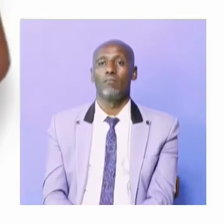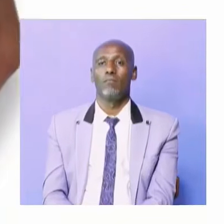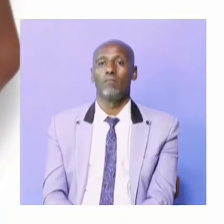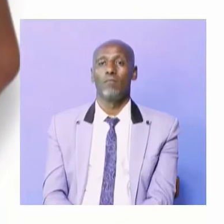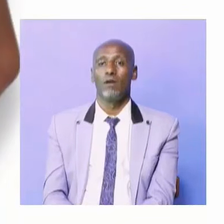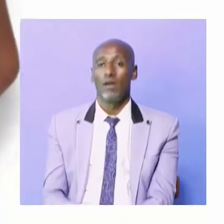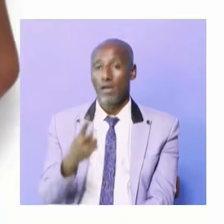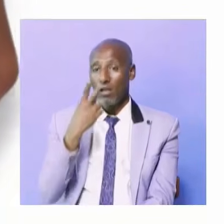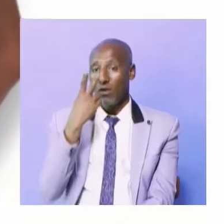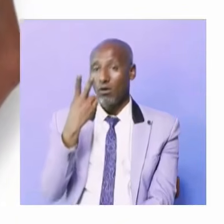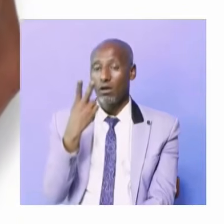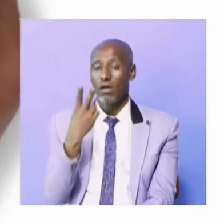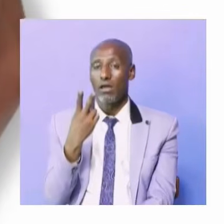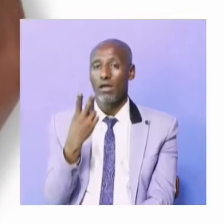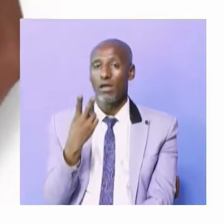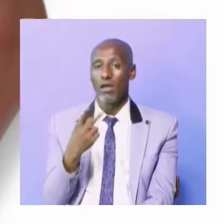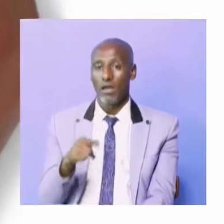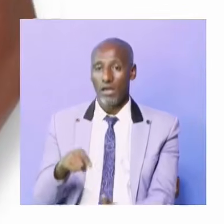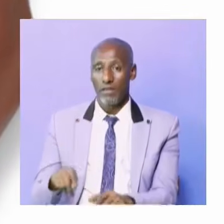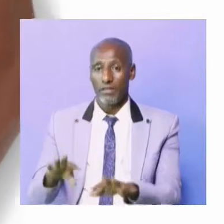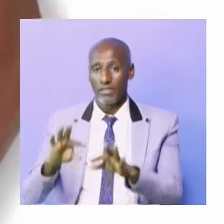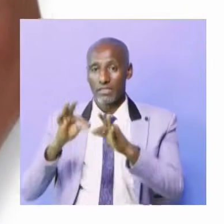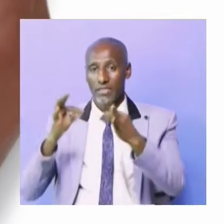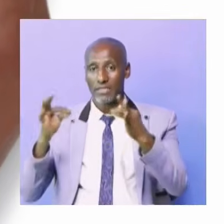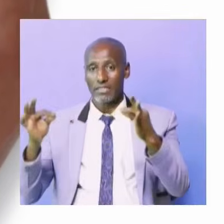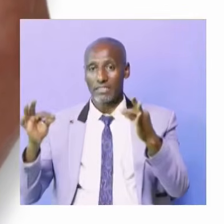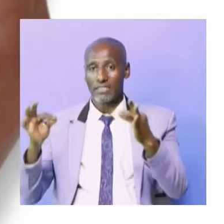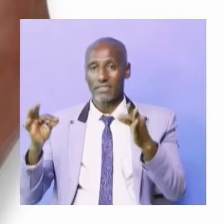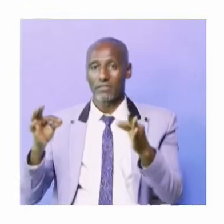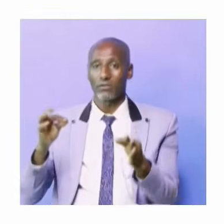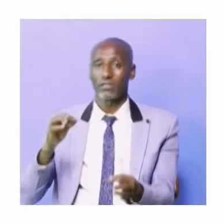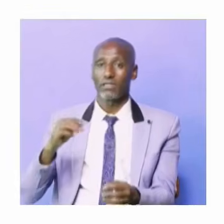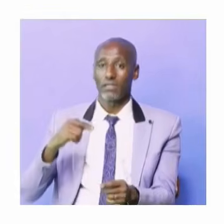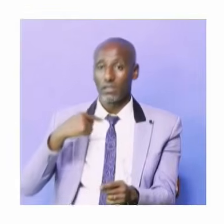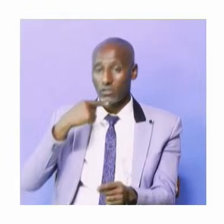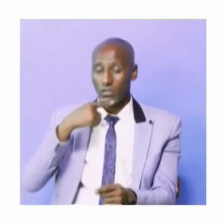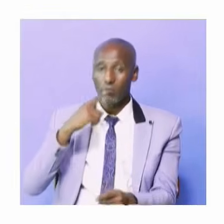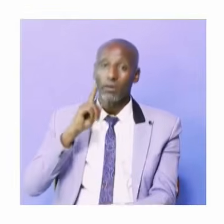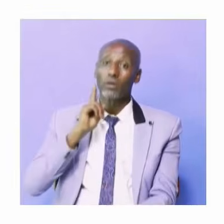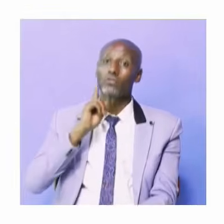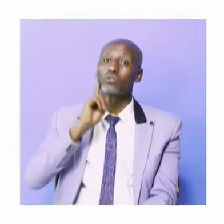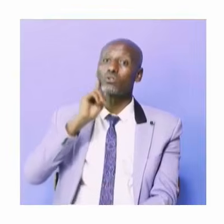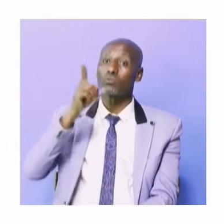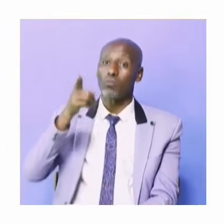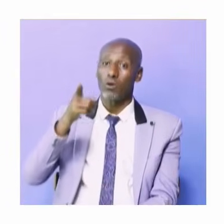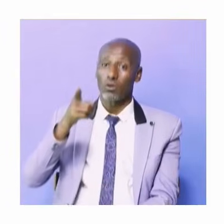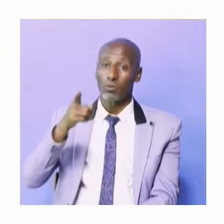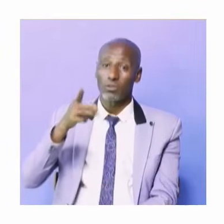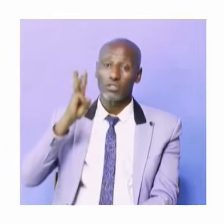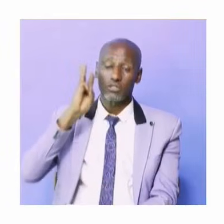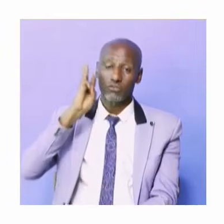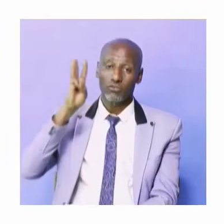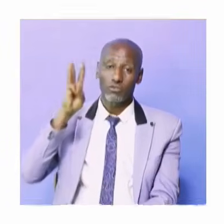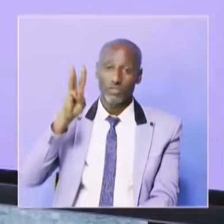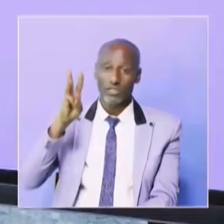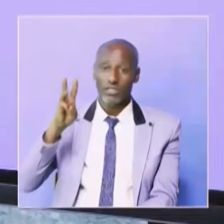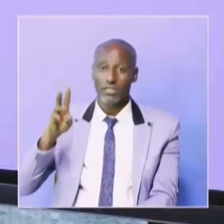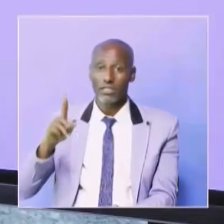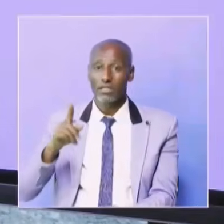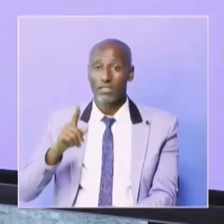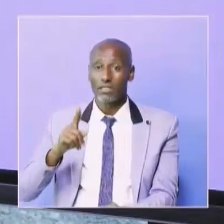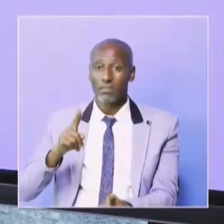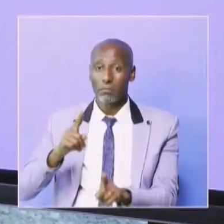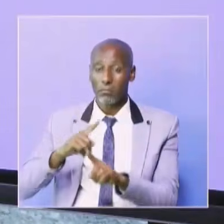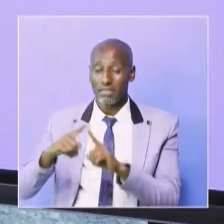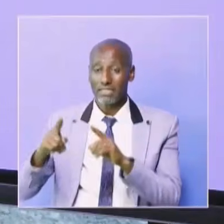Look, even in this sentence, we are talking about tomorrow, which is future. But since it is a